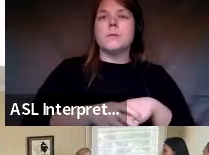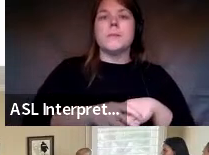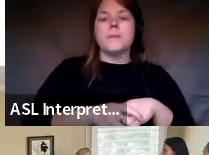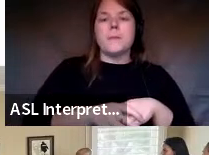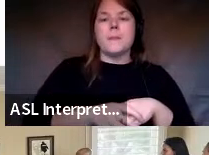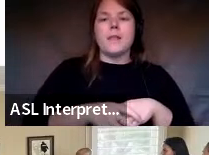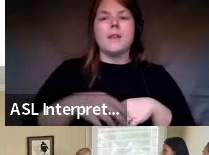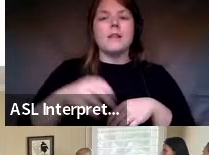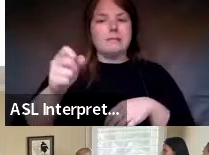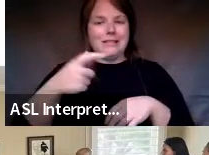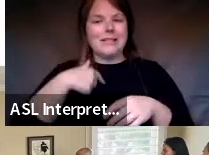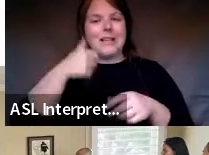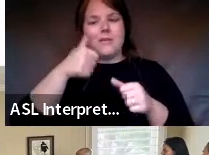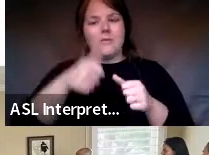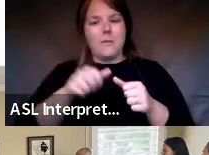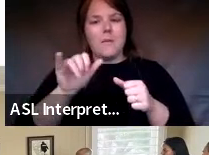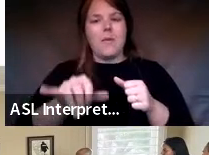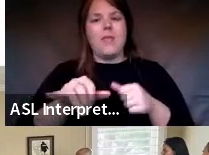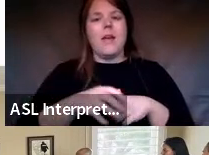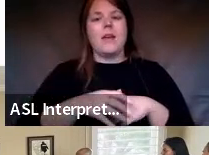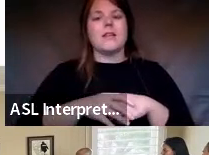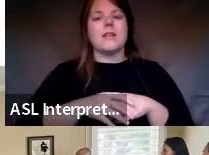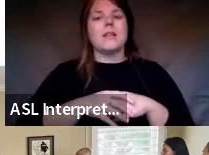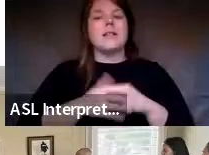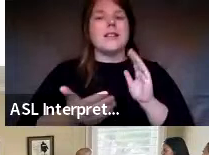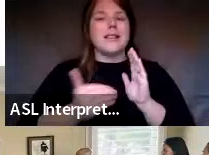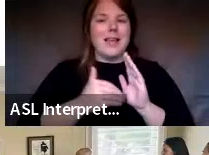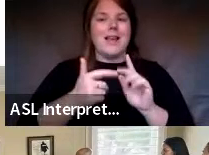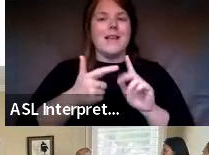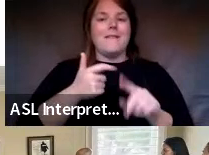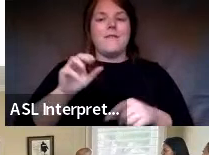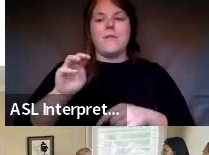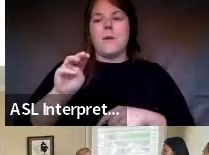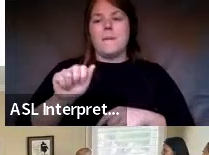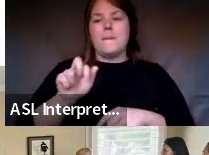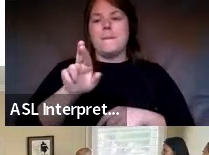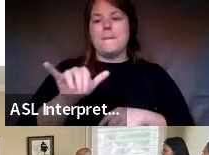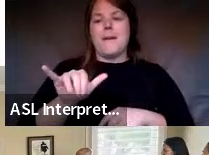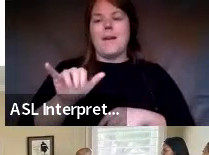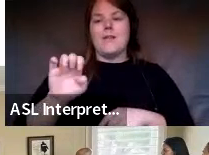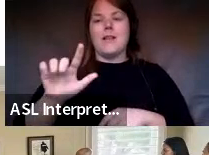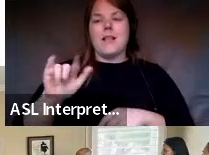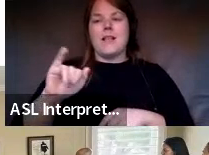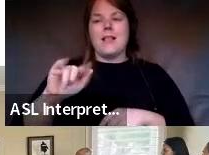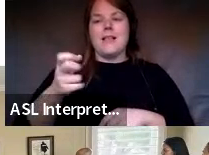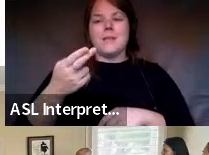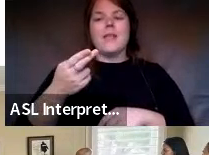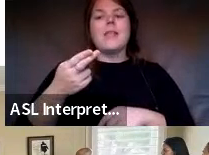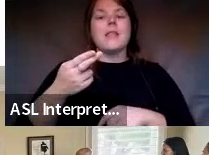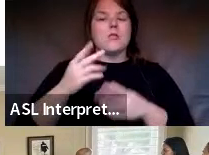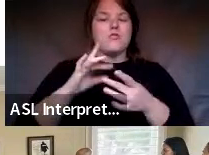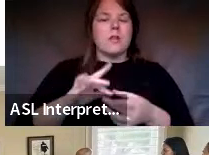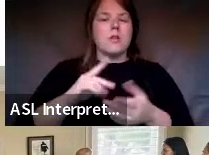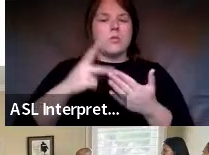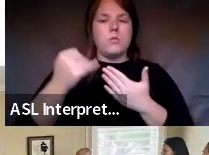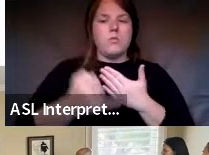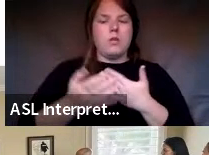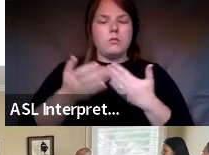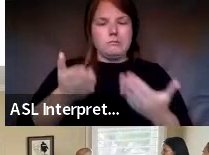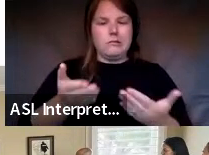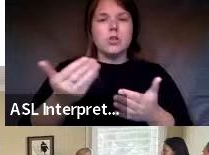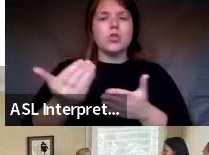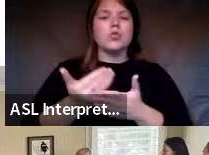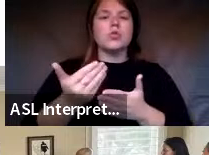Yes, I remember that. That is it came from Mary Elizabeth relating to a project here, which is the new